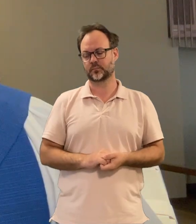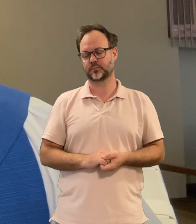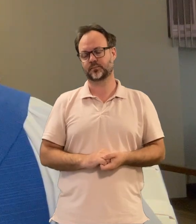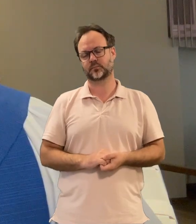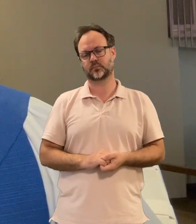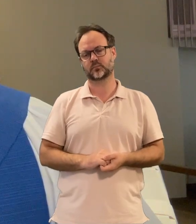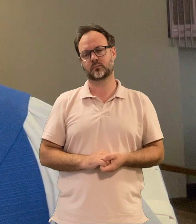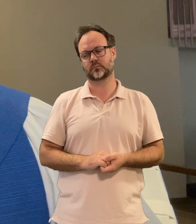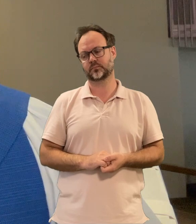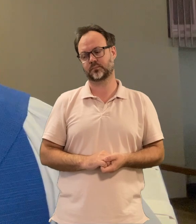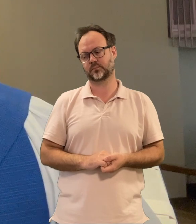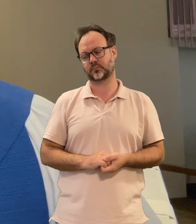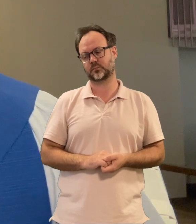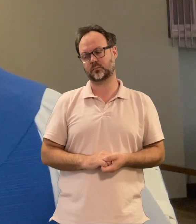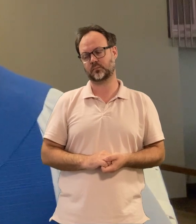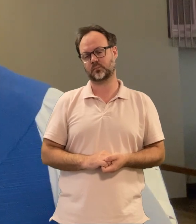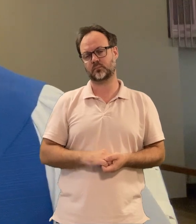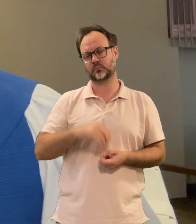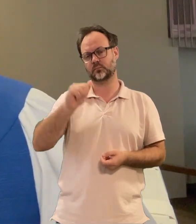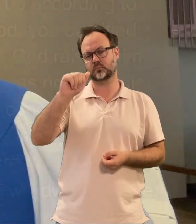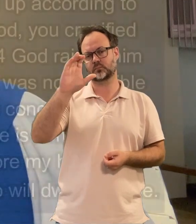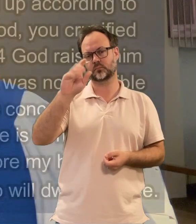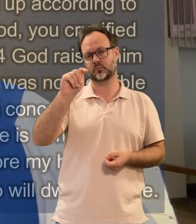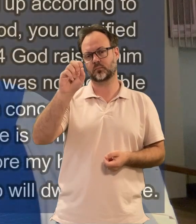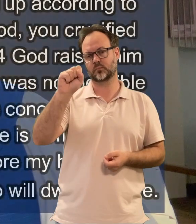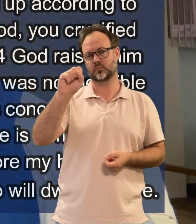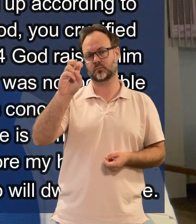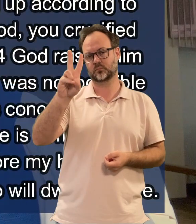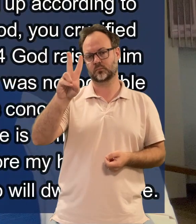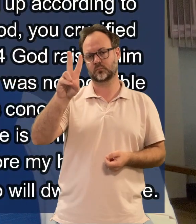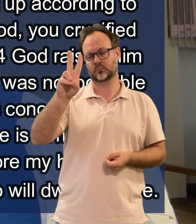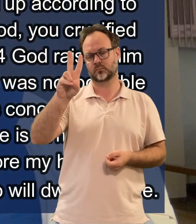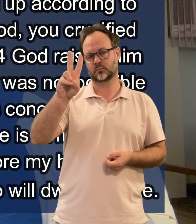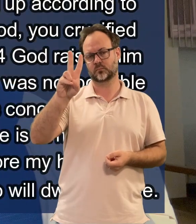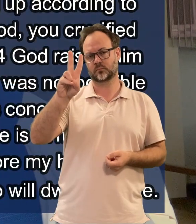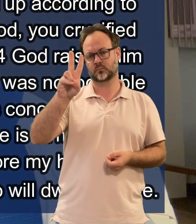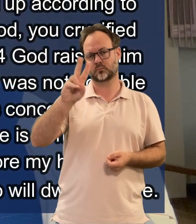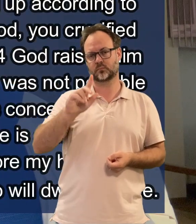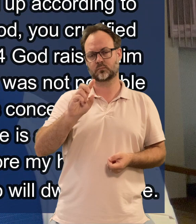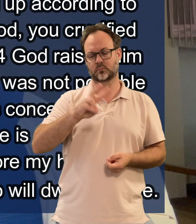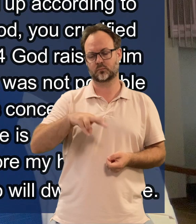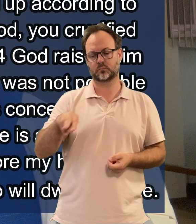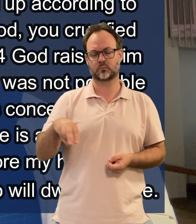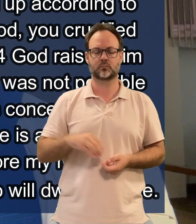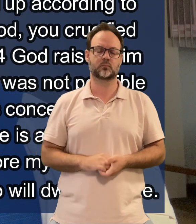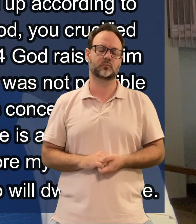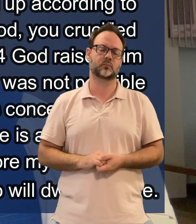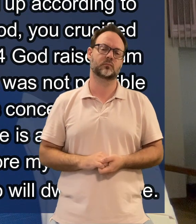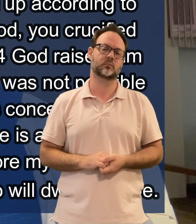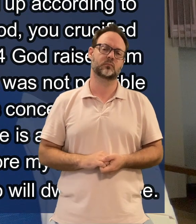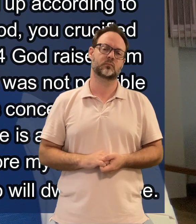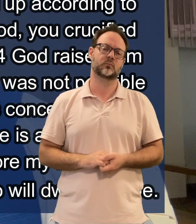Our second scripture lesson for today is from Acts chapter 2, beginning at this 22nd verse.